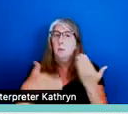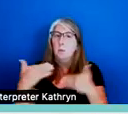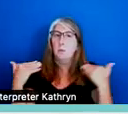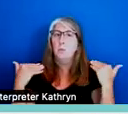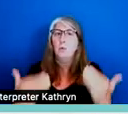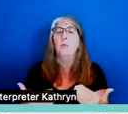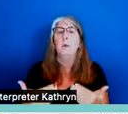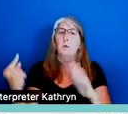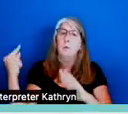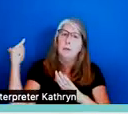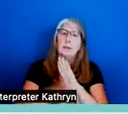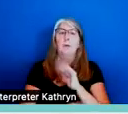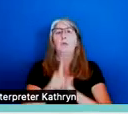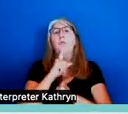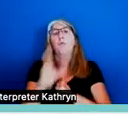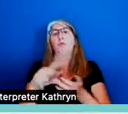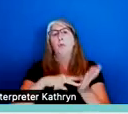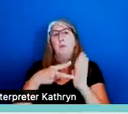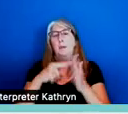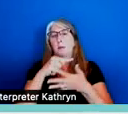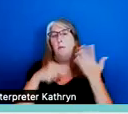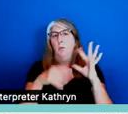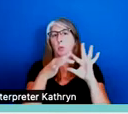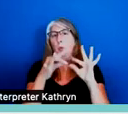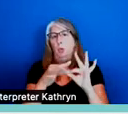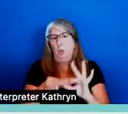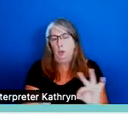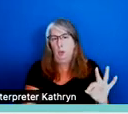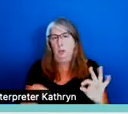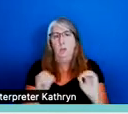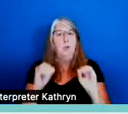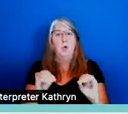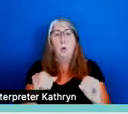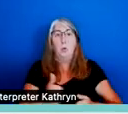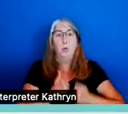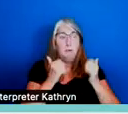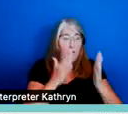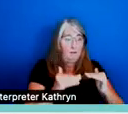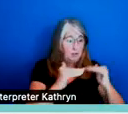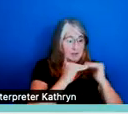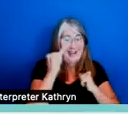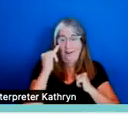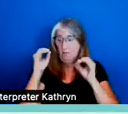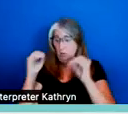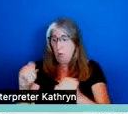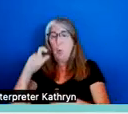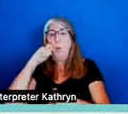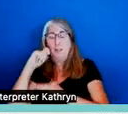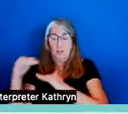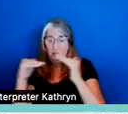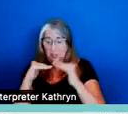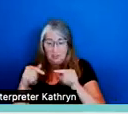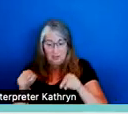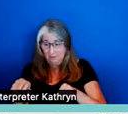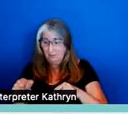the true meaning of those words. Again, no survivor justice without racial justice. This year, the